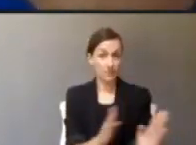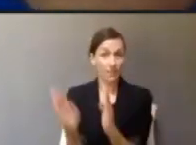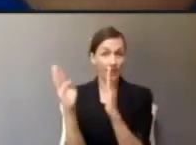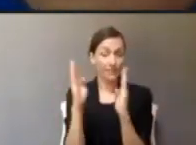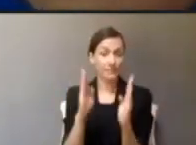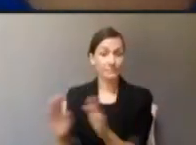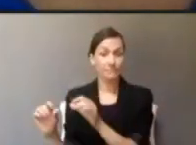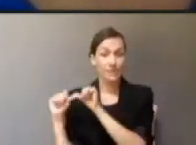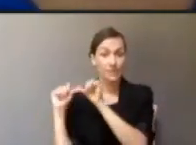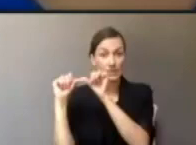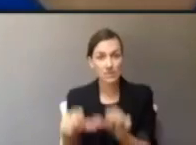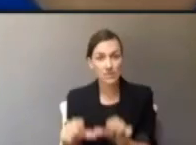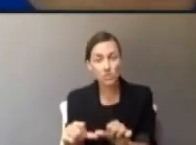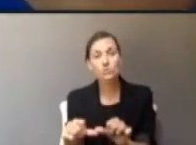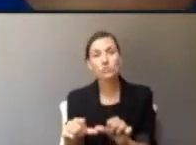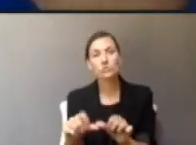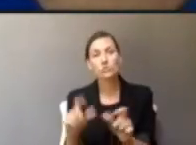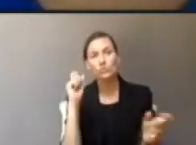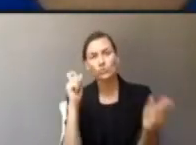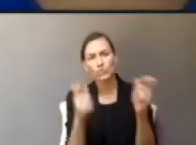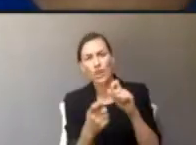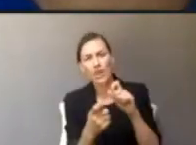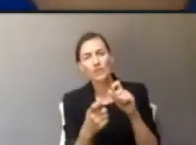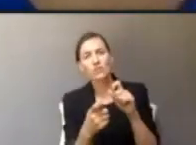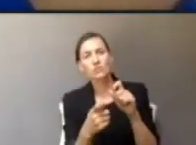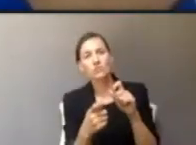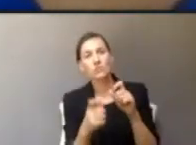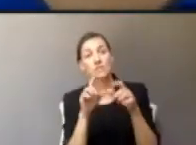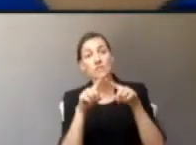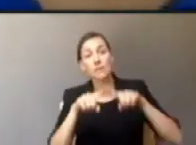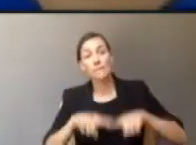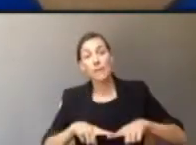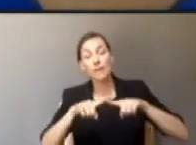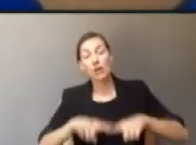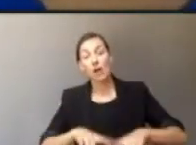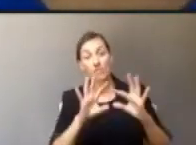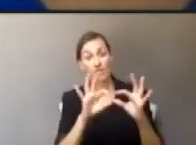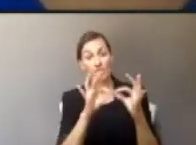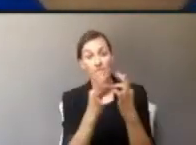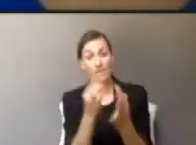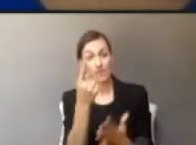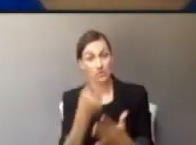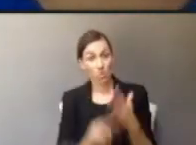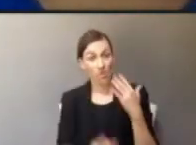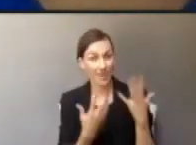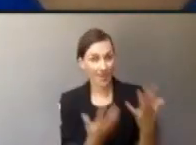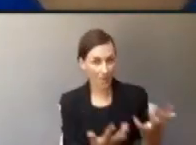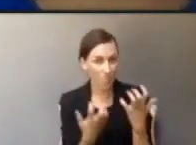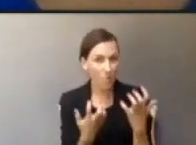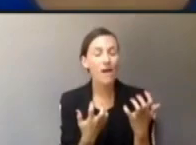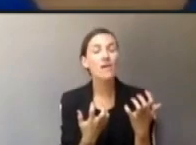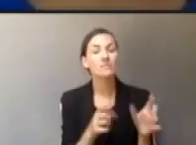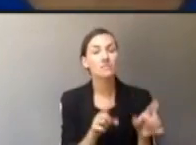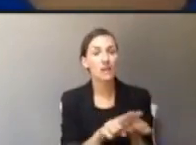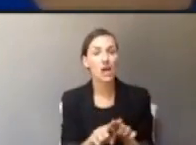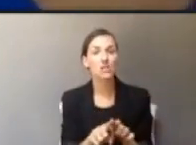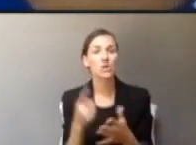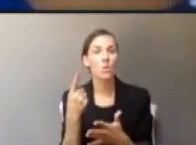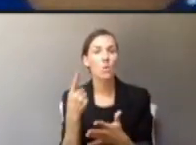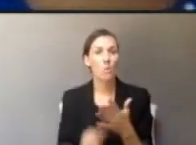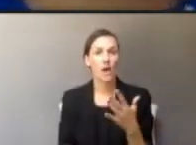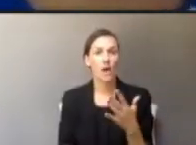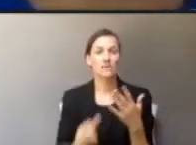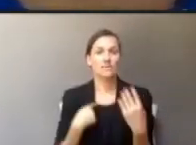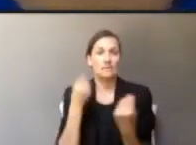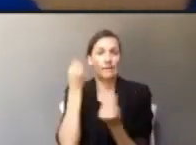terms of what we're offering families based on what they are telling us they want. Also based on what guidance we get